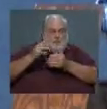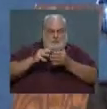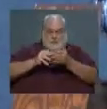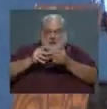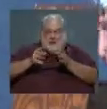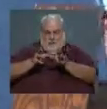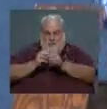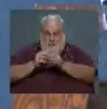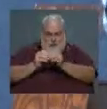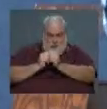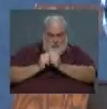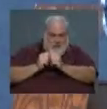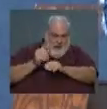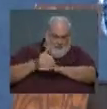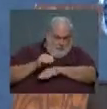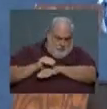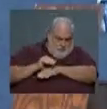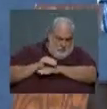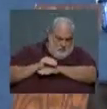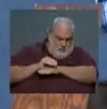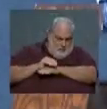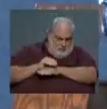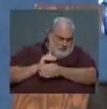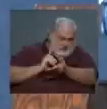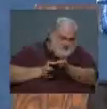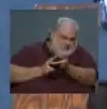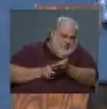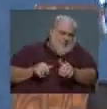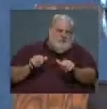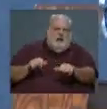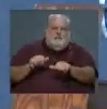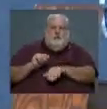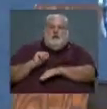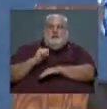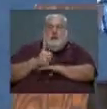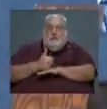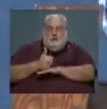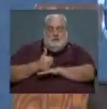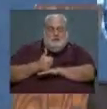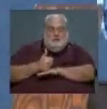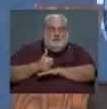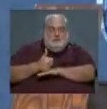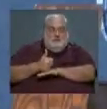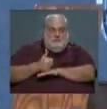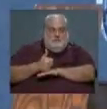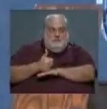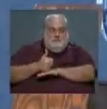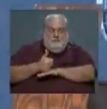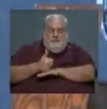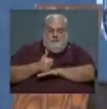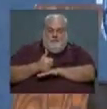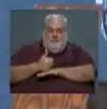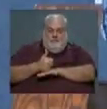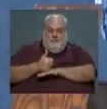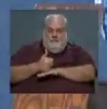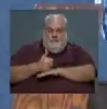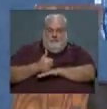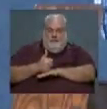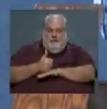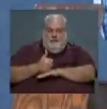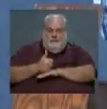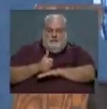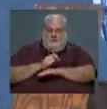with him after tonight's meeting to talk about possibly putting some people in there. So. Okay.